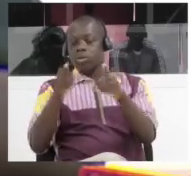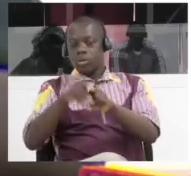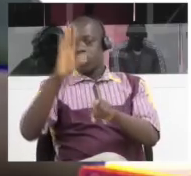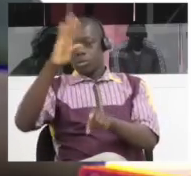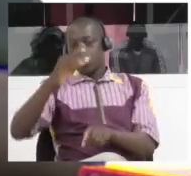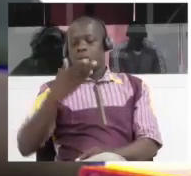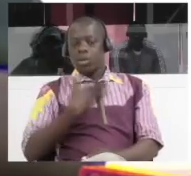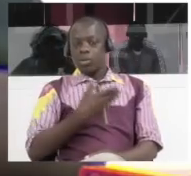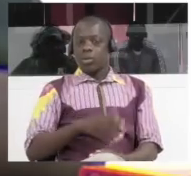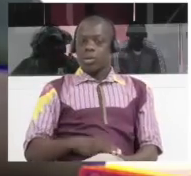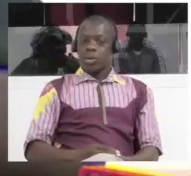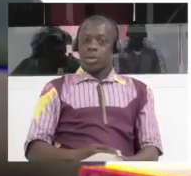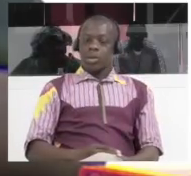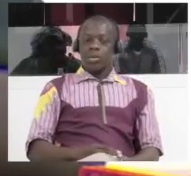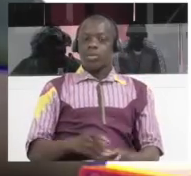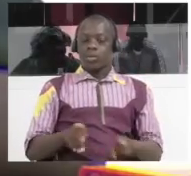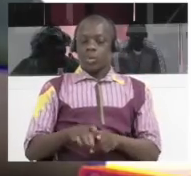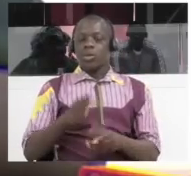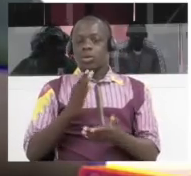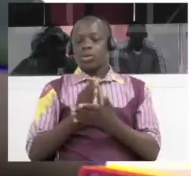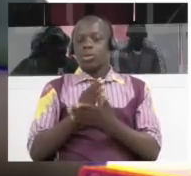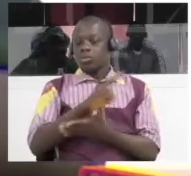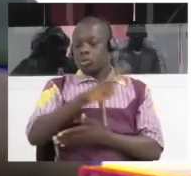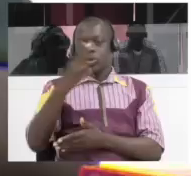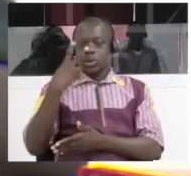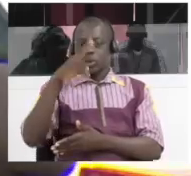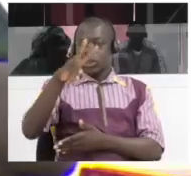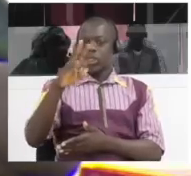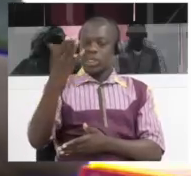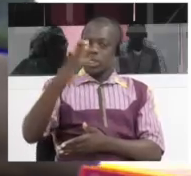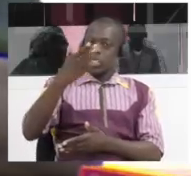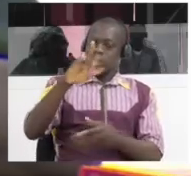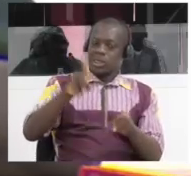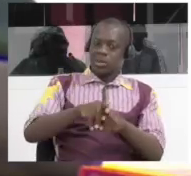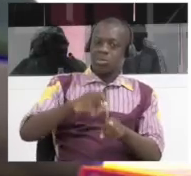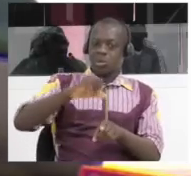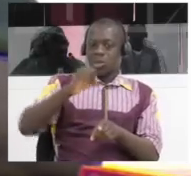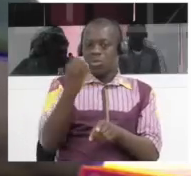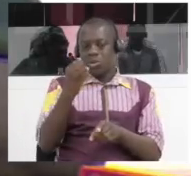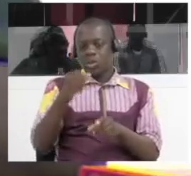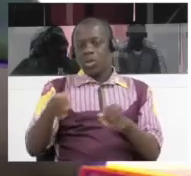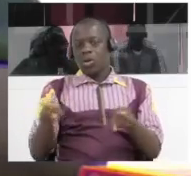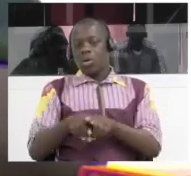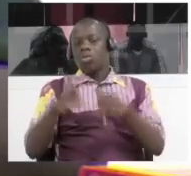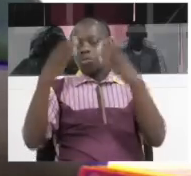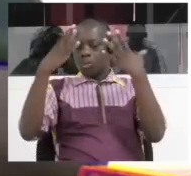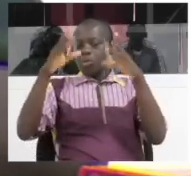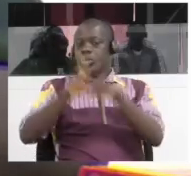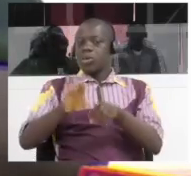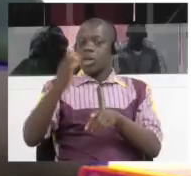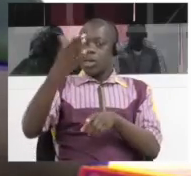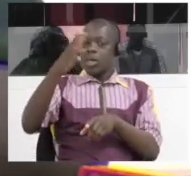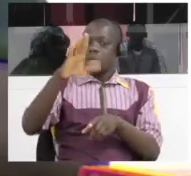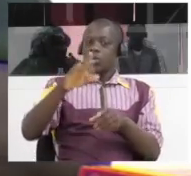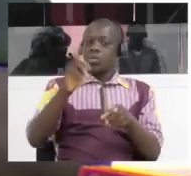So, quite honest, I didn't notice any sort of reluctance or resistance to any of the instructions that